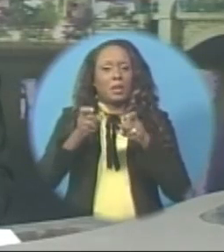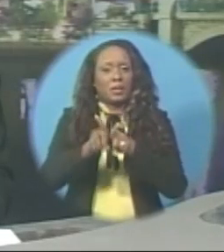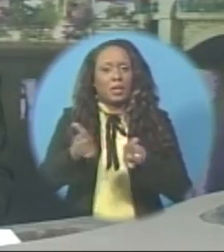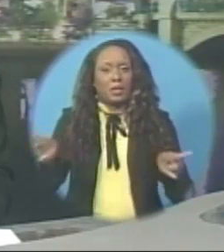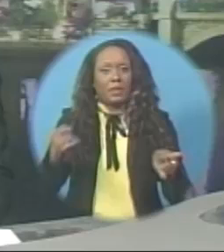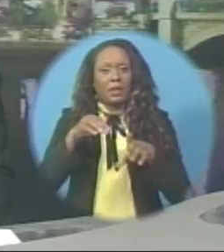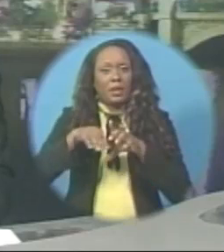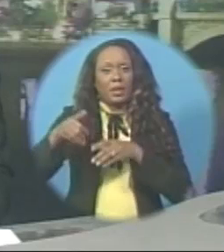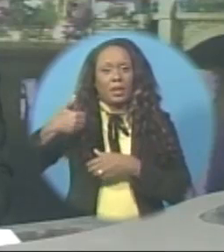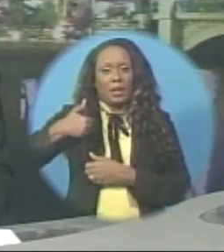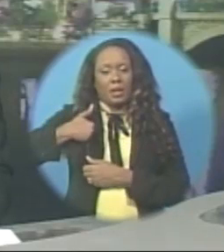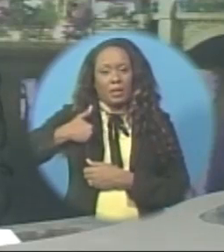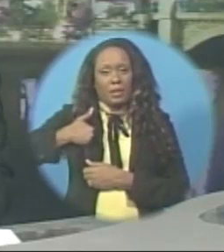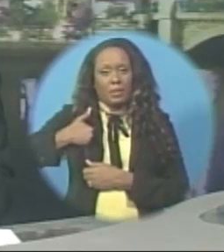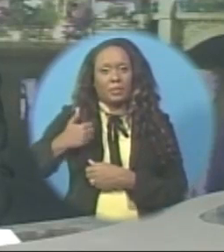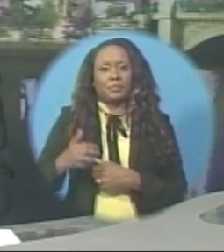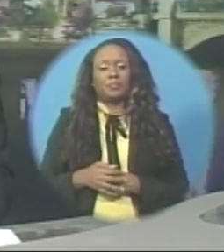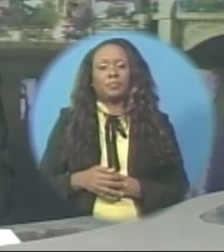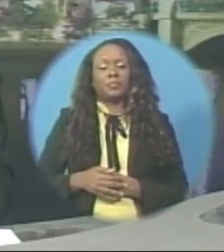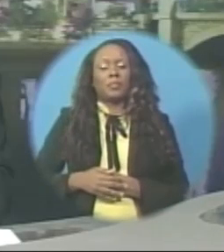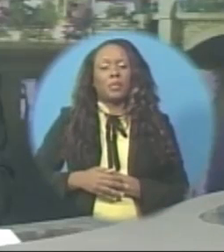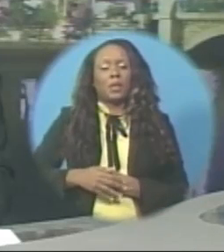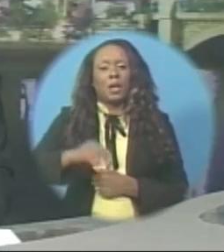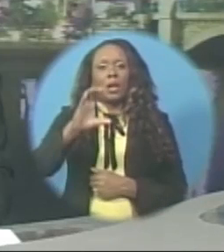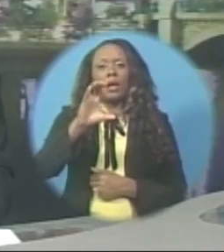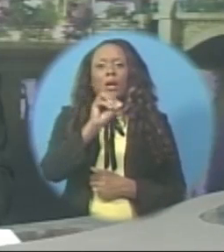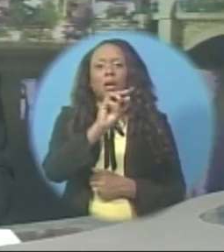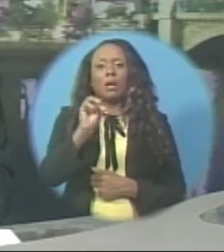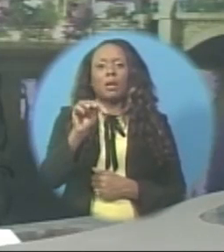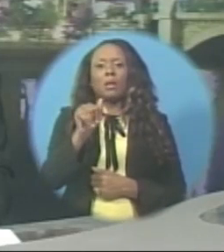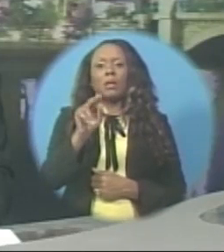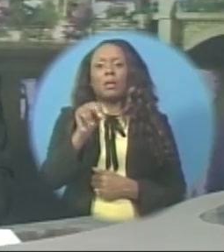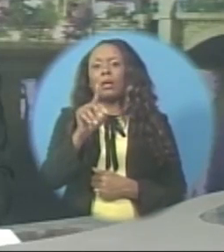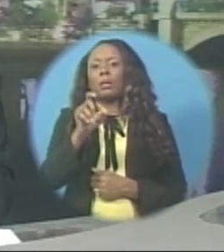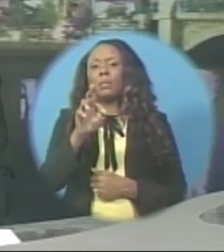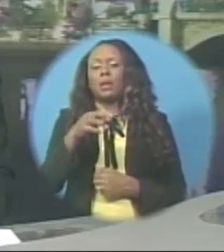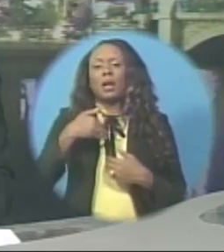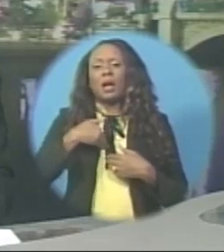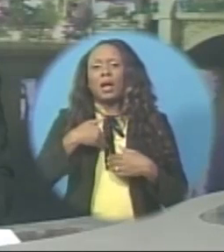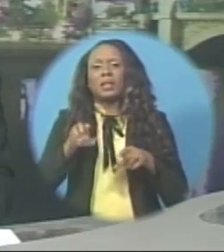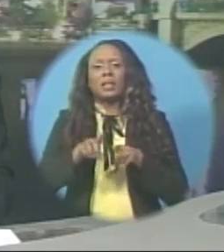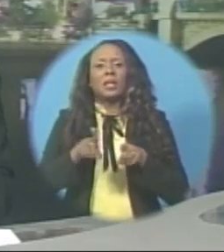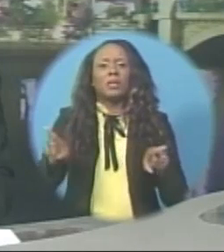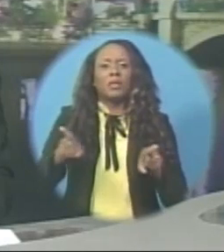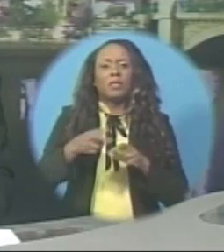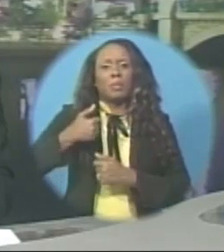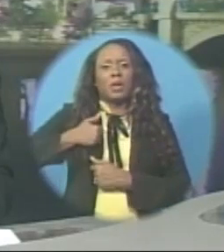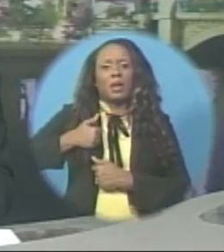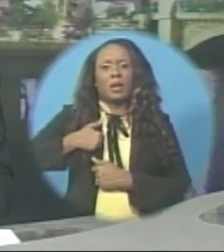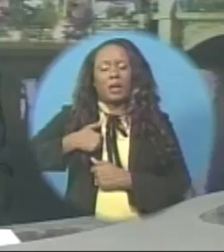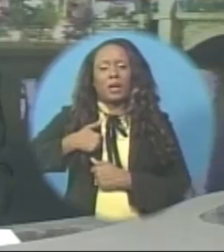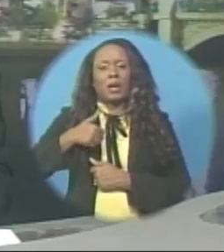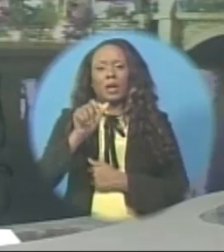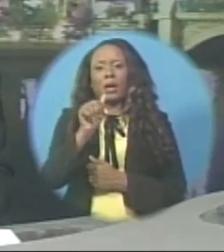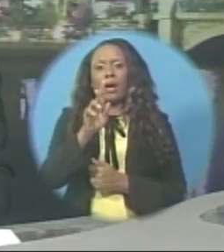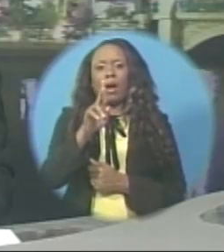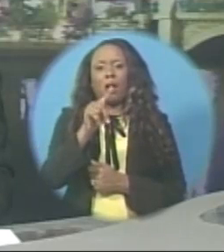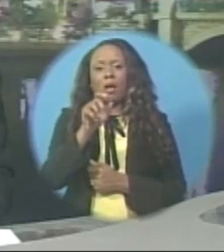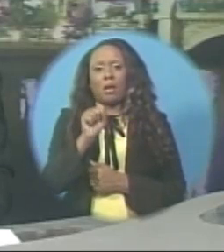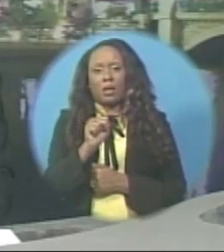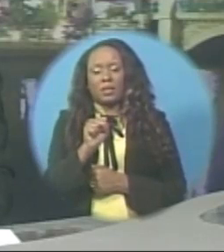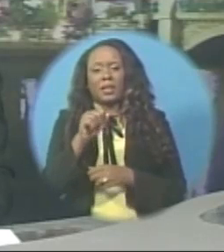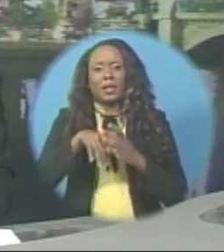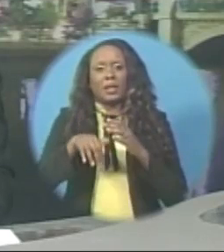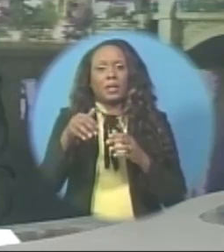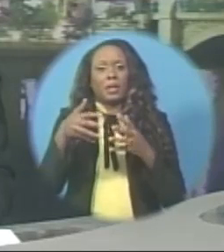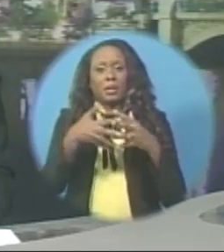Canada. Commander Clark holds a master's degree in military arts and science from the U.S. Army Command and General Staff College, as well